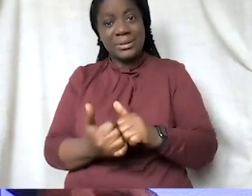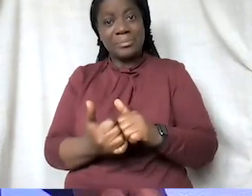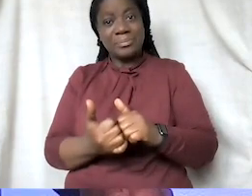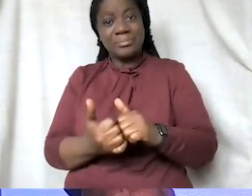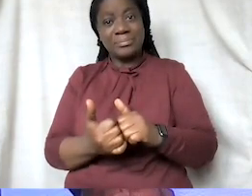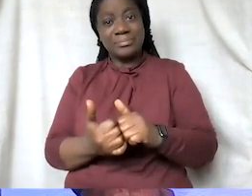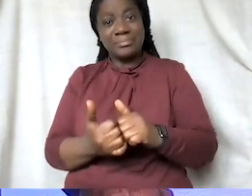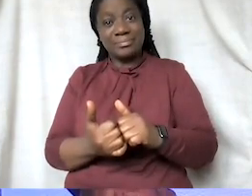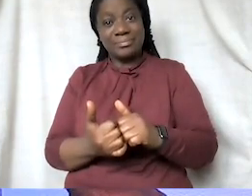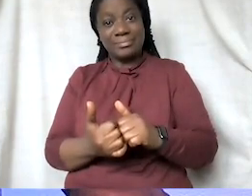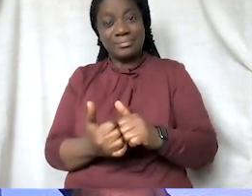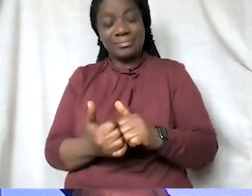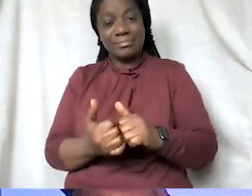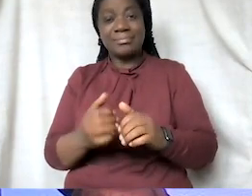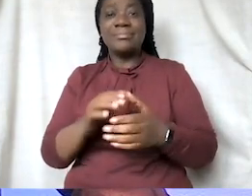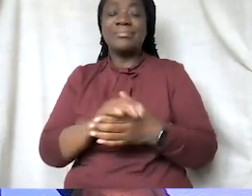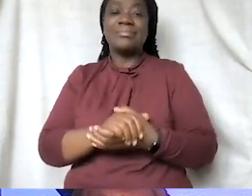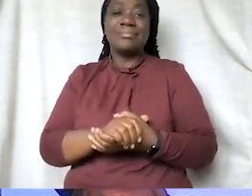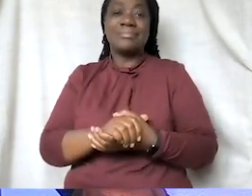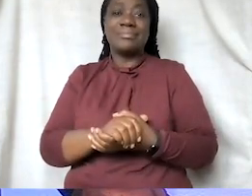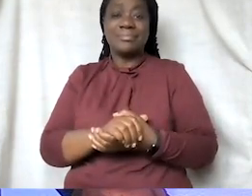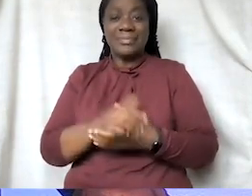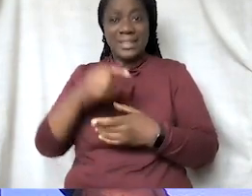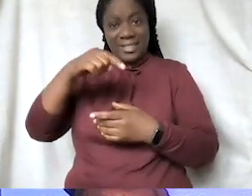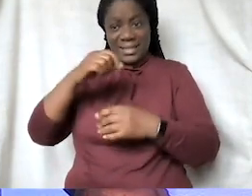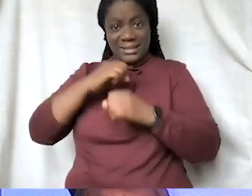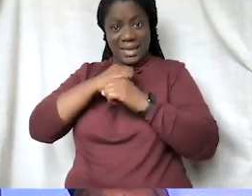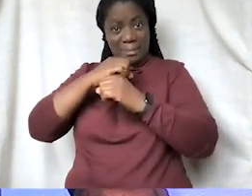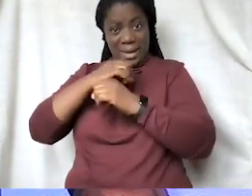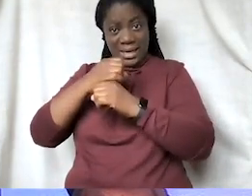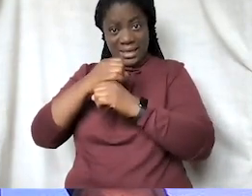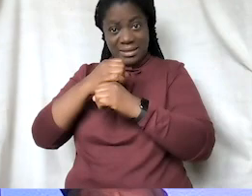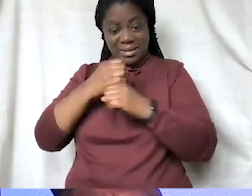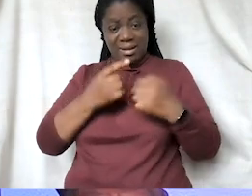this campaign is also being run concurrently